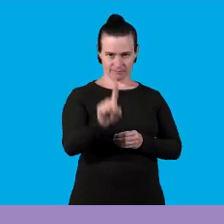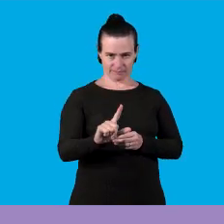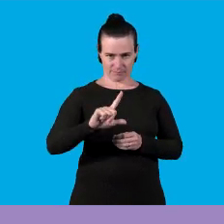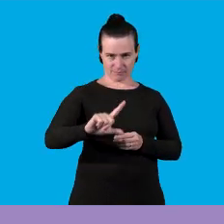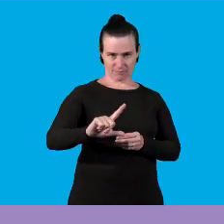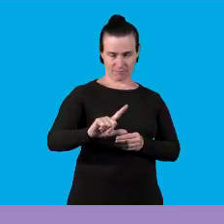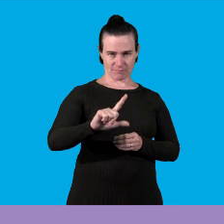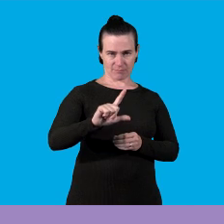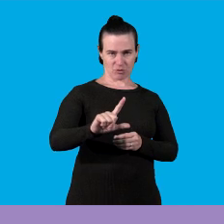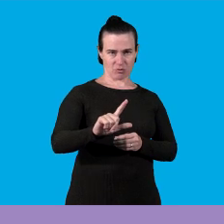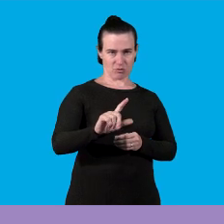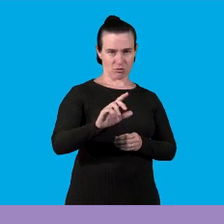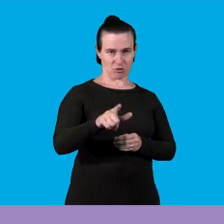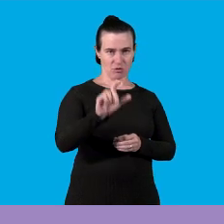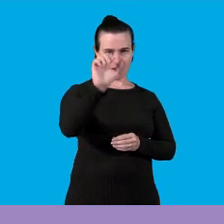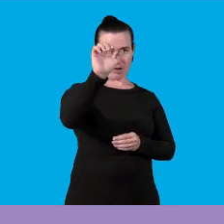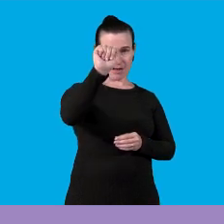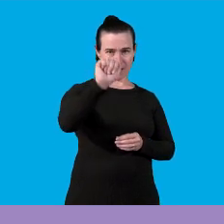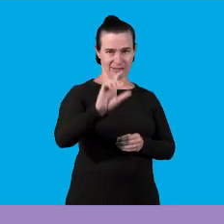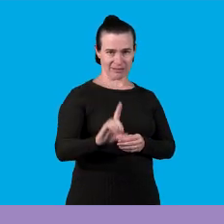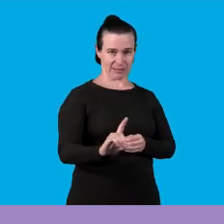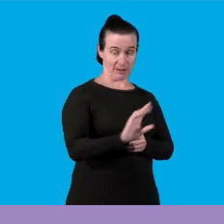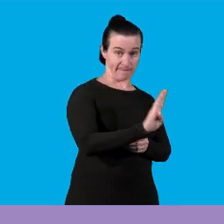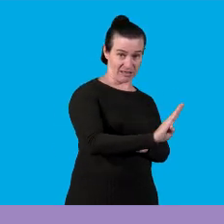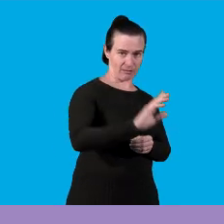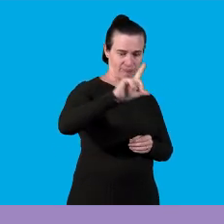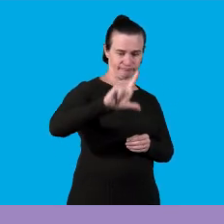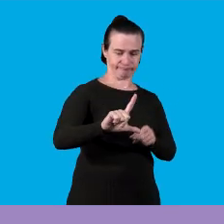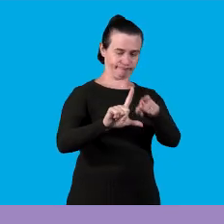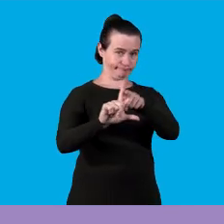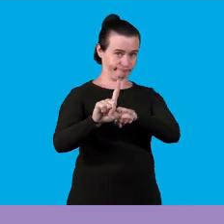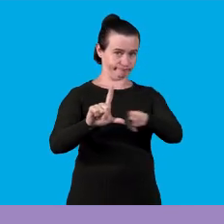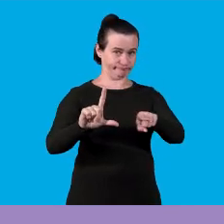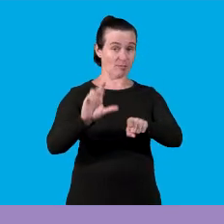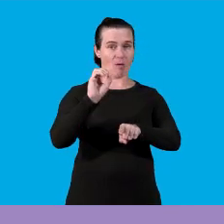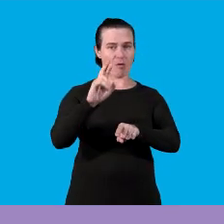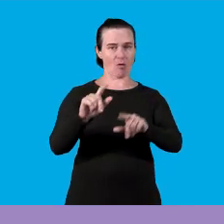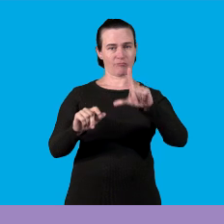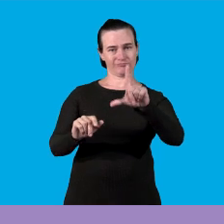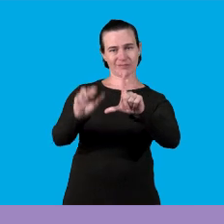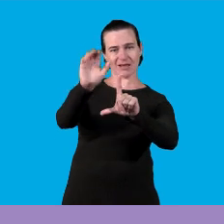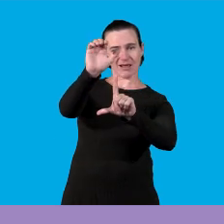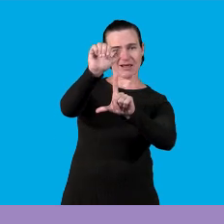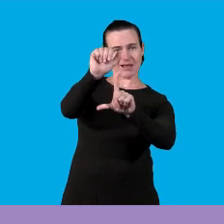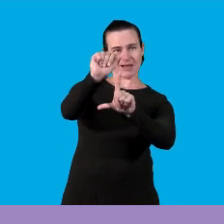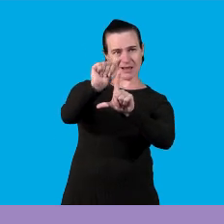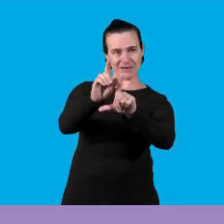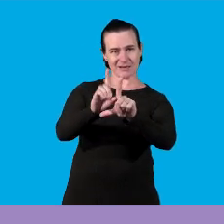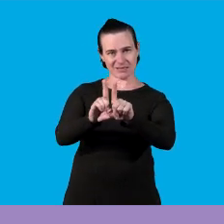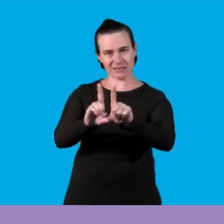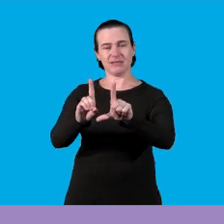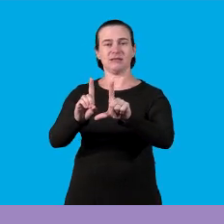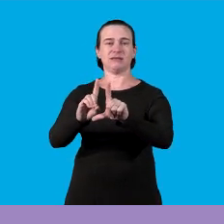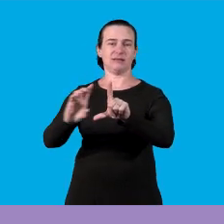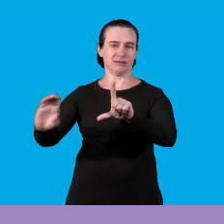one is ADC. So they are sitting on a straight line, so they are supplementary. So we're going to say 3x